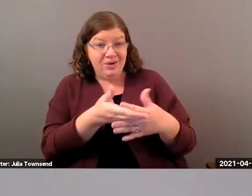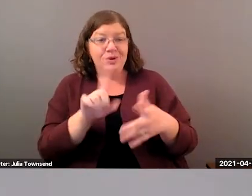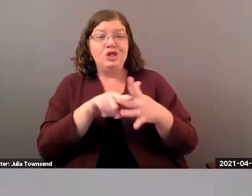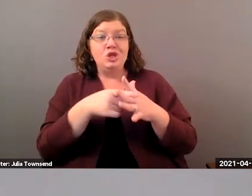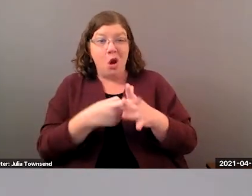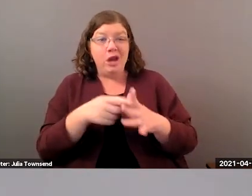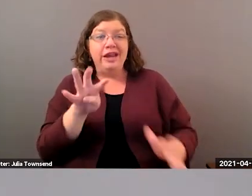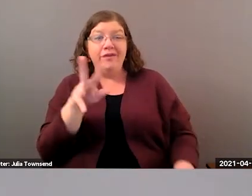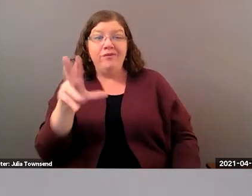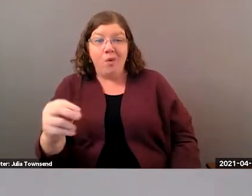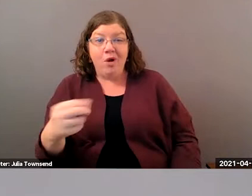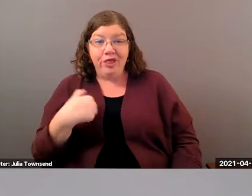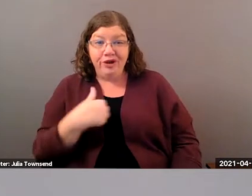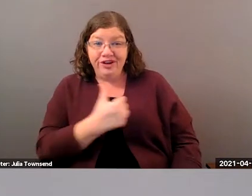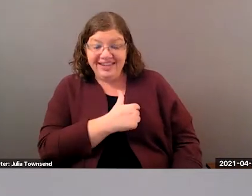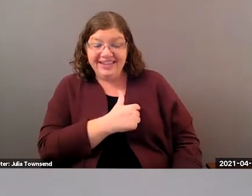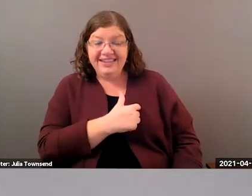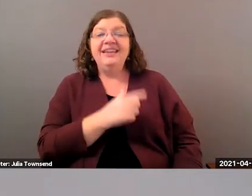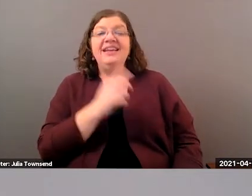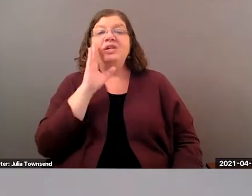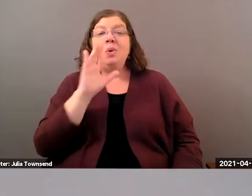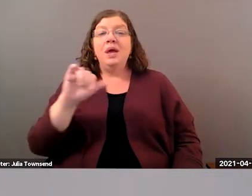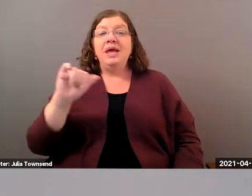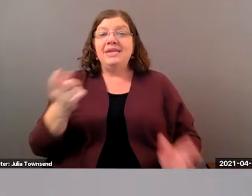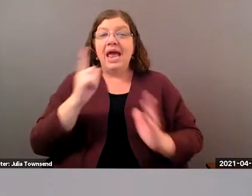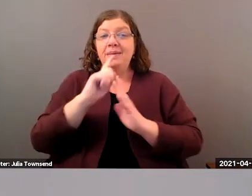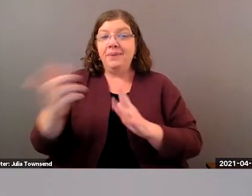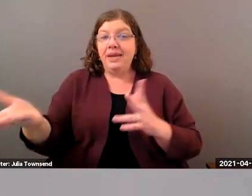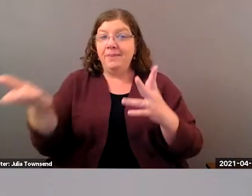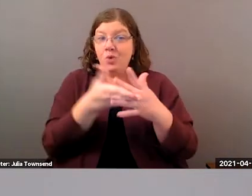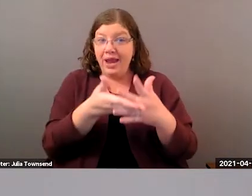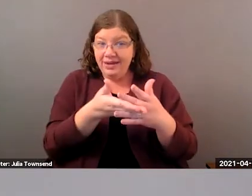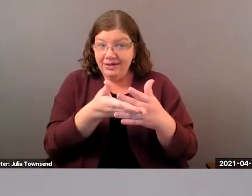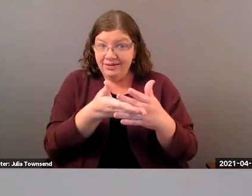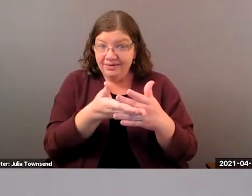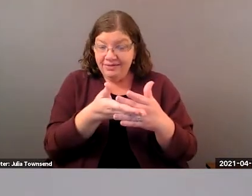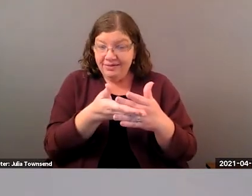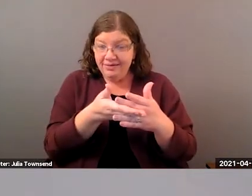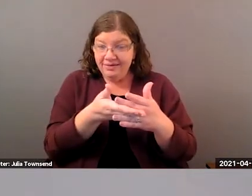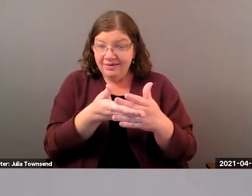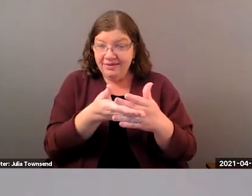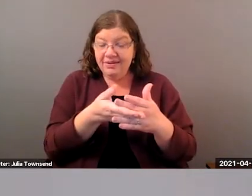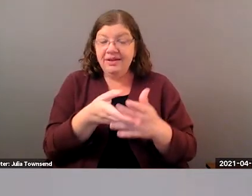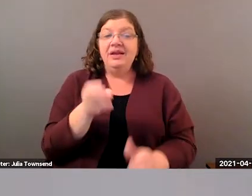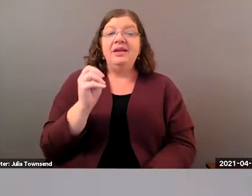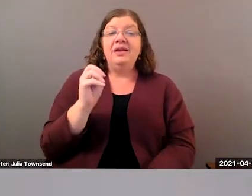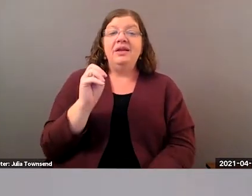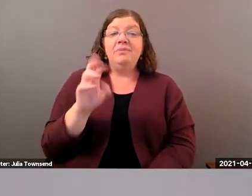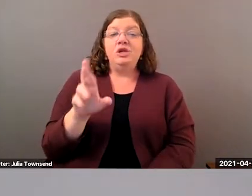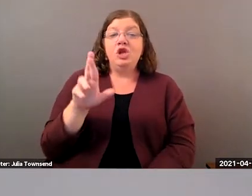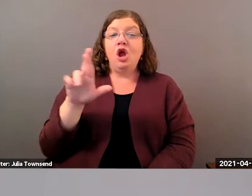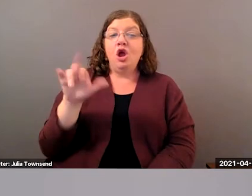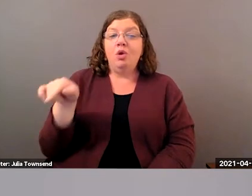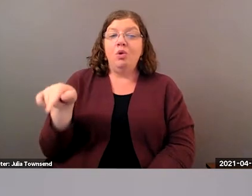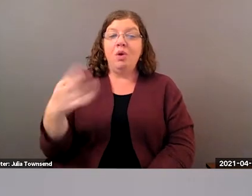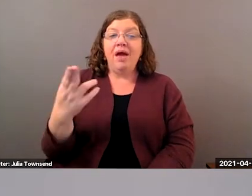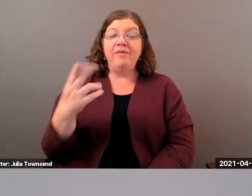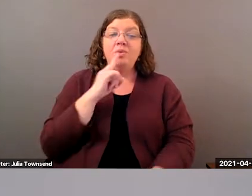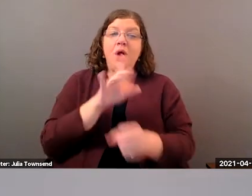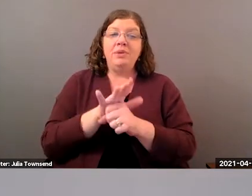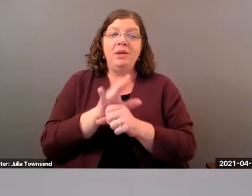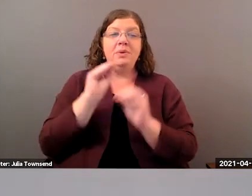4:30. And so we'll take a 10-minute break. And Mr. Rouse has promised me that he's going to put a